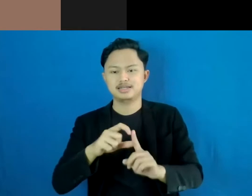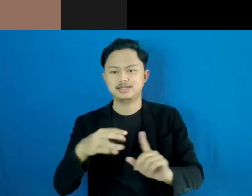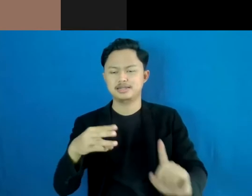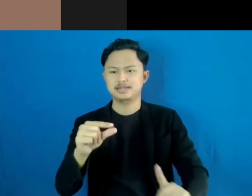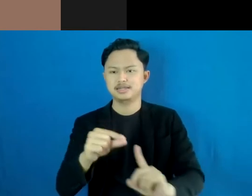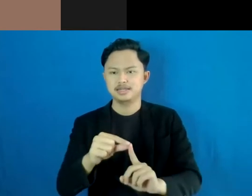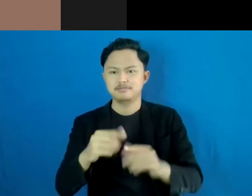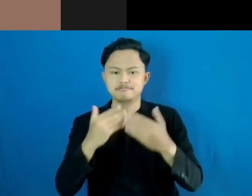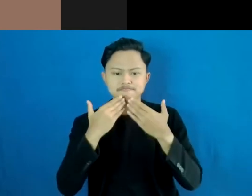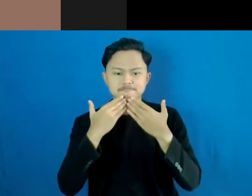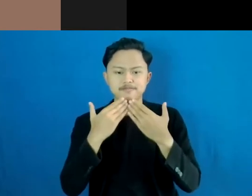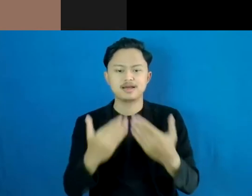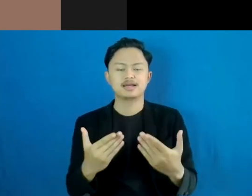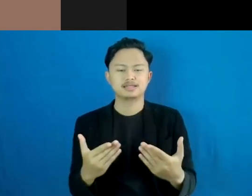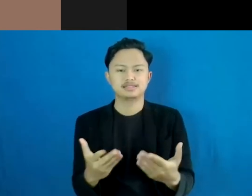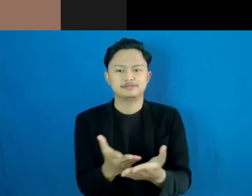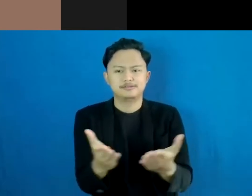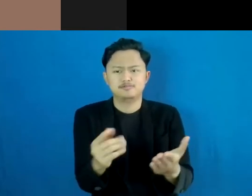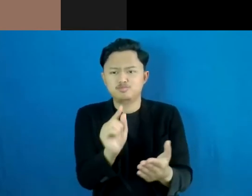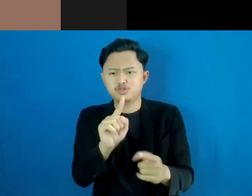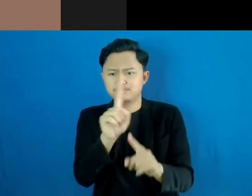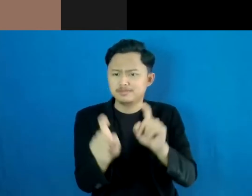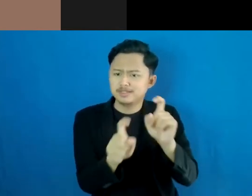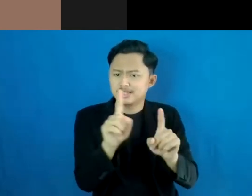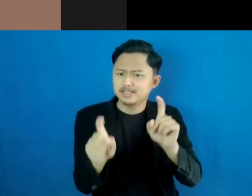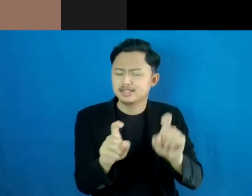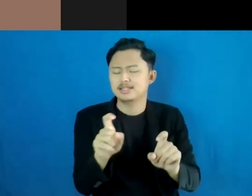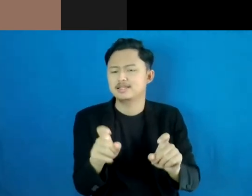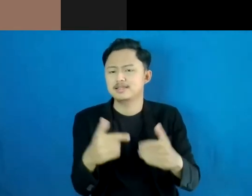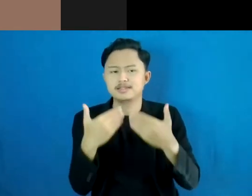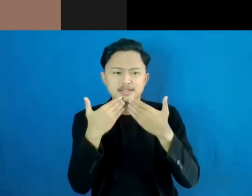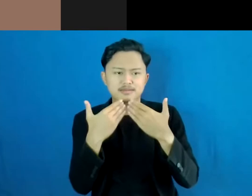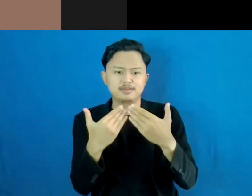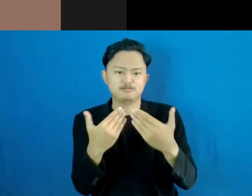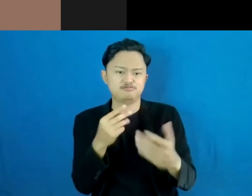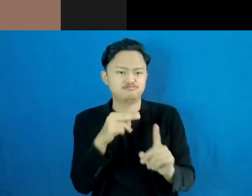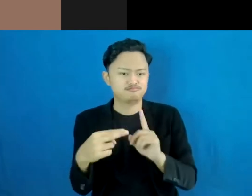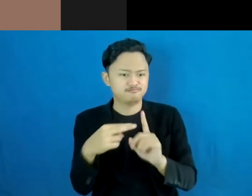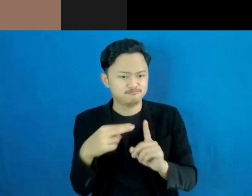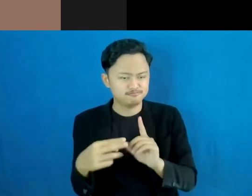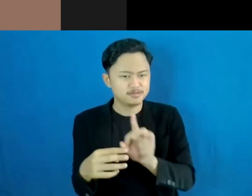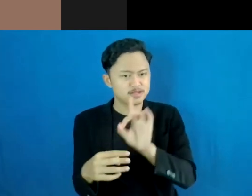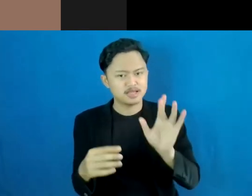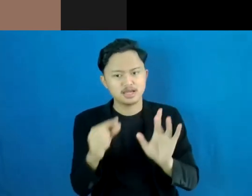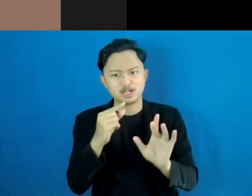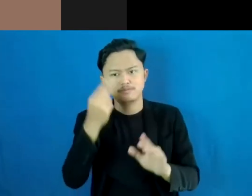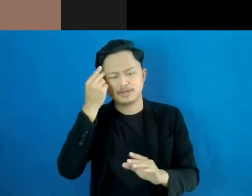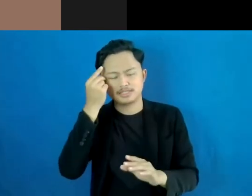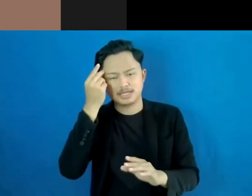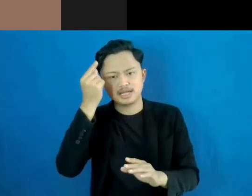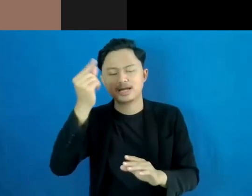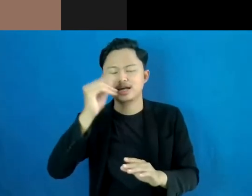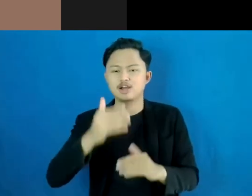and answering our questions on some of the aspects of planning and operation of